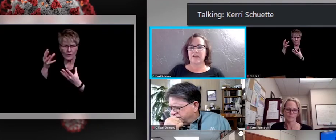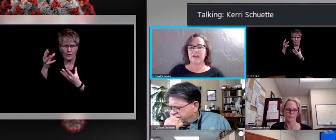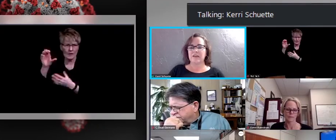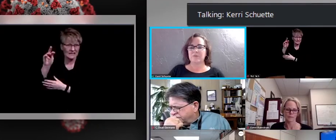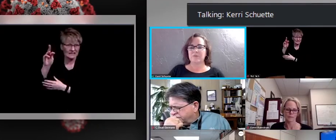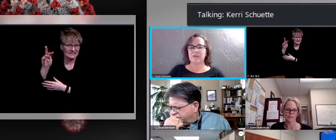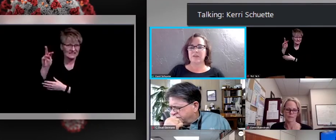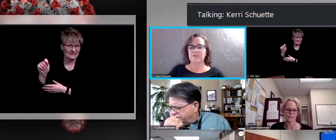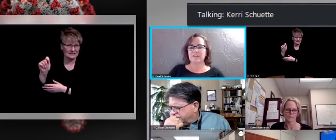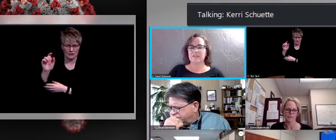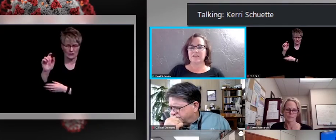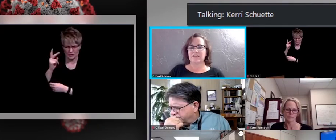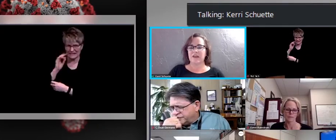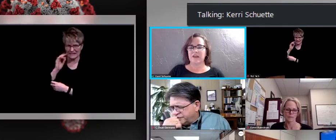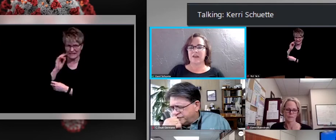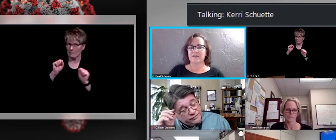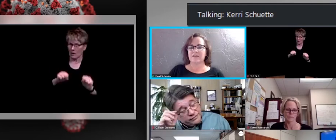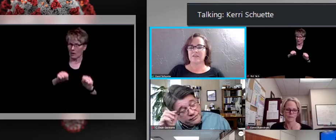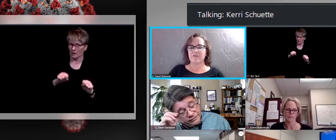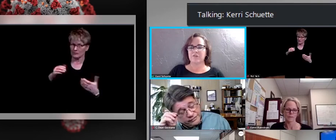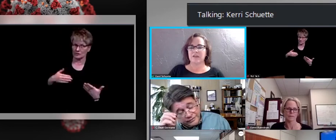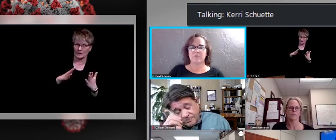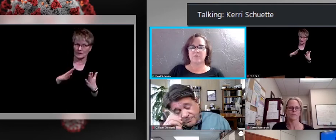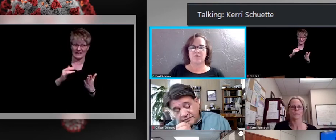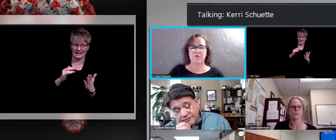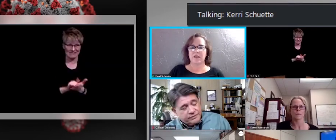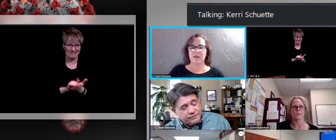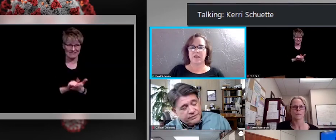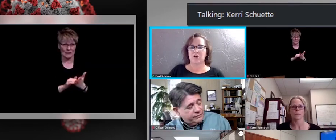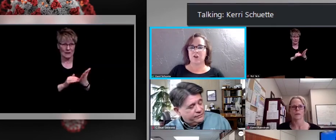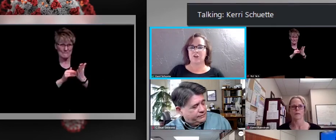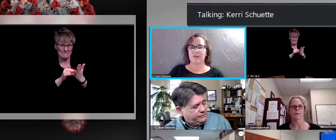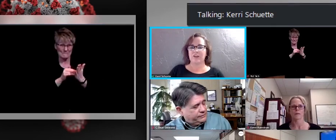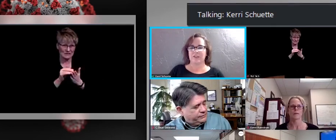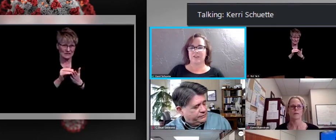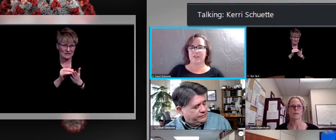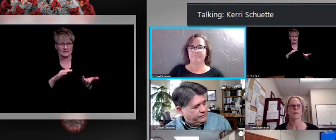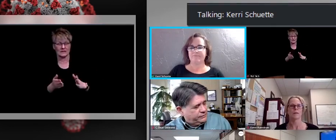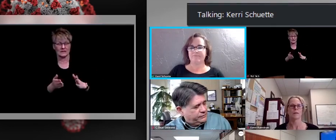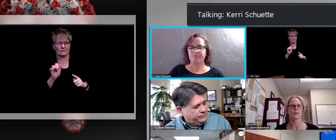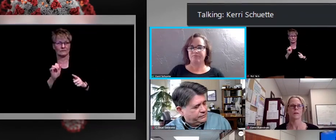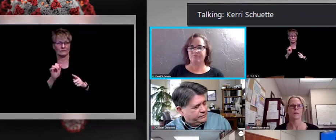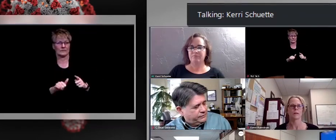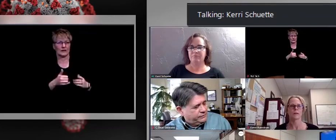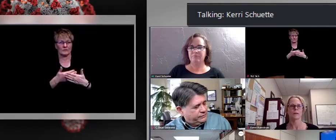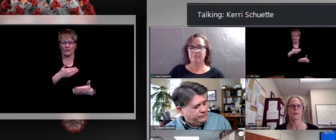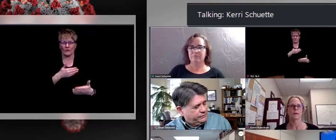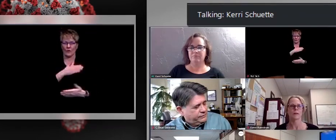addressed as millions predicted to die from this never done before inoculation?